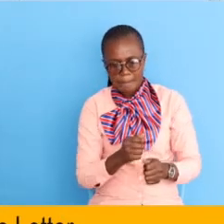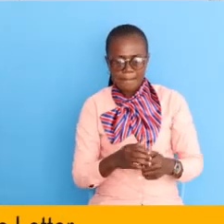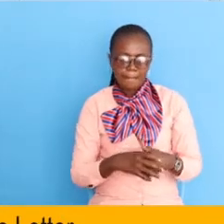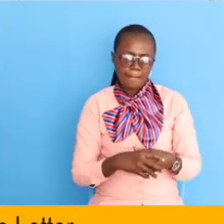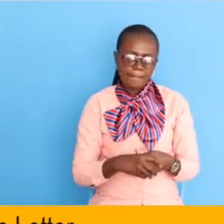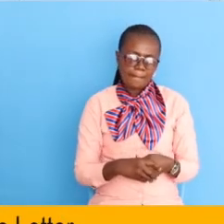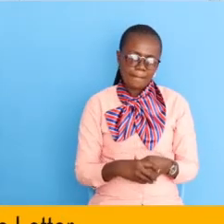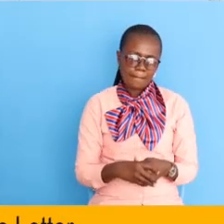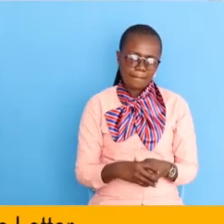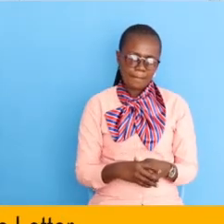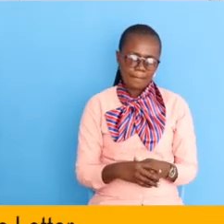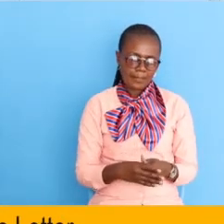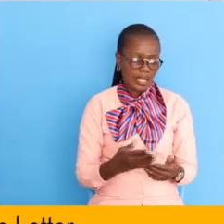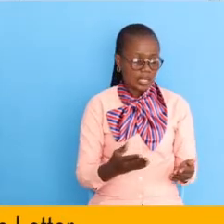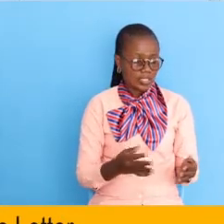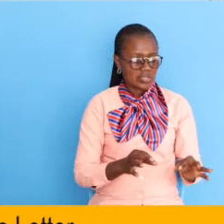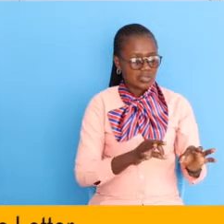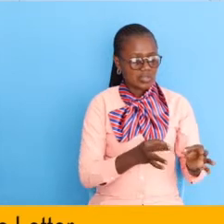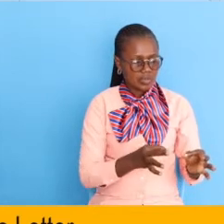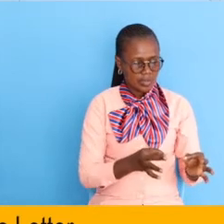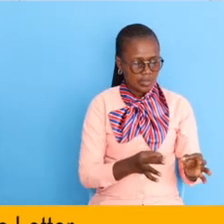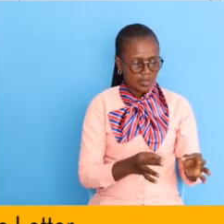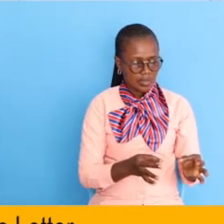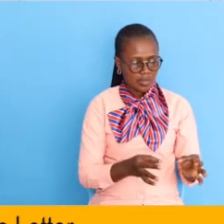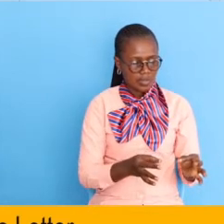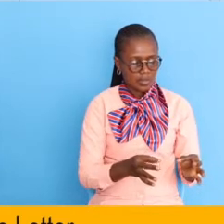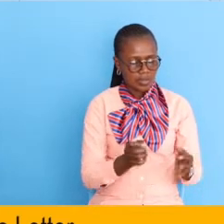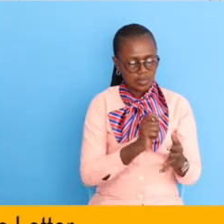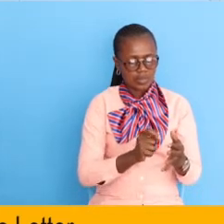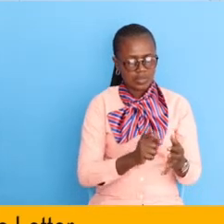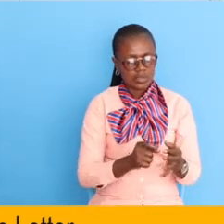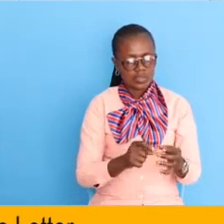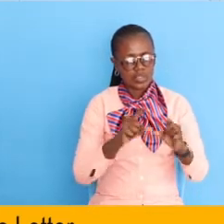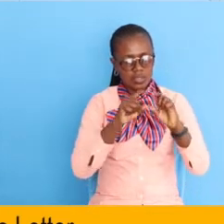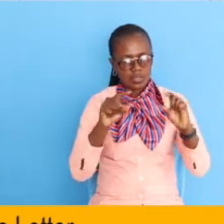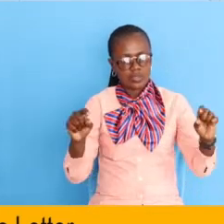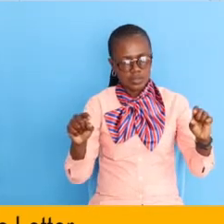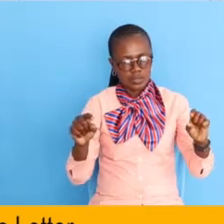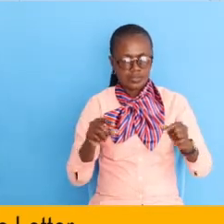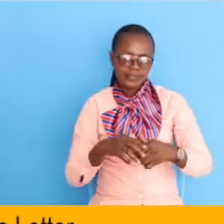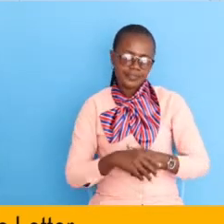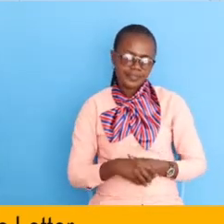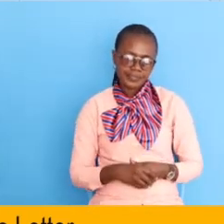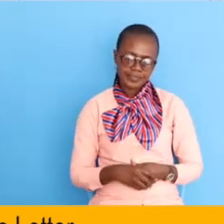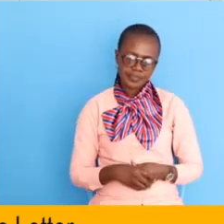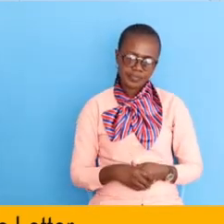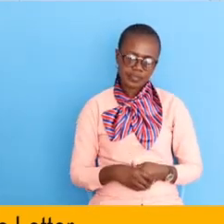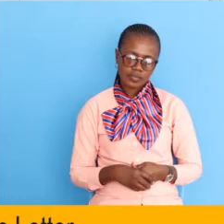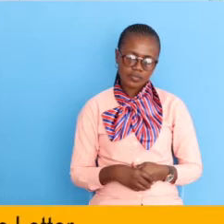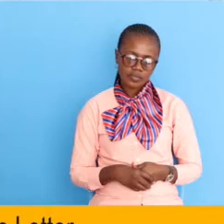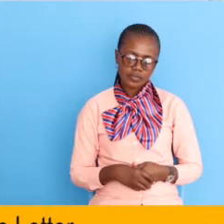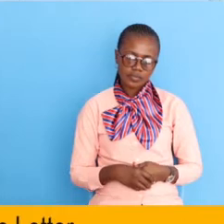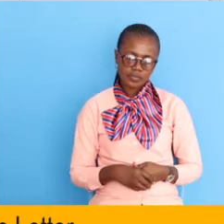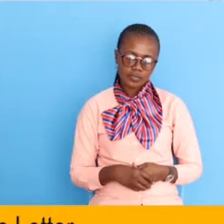That is what and how we write heading. We'll see other headings as we come to the other